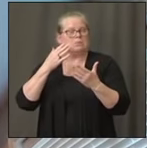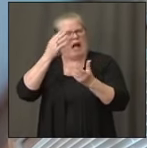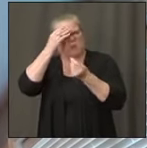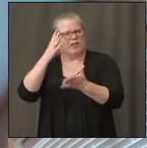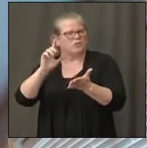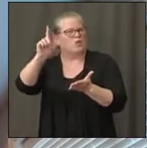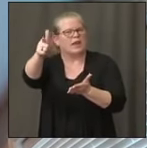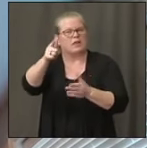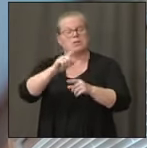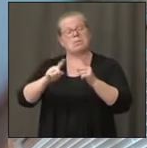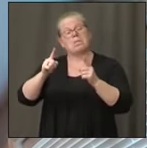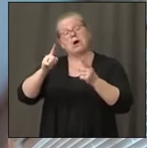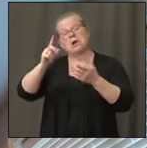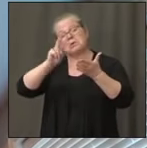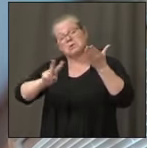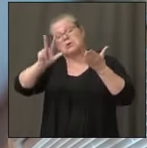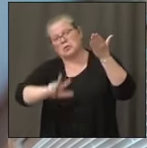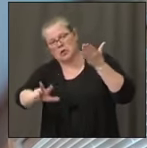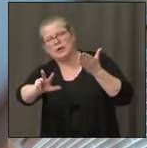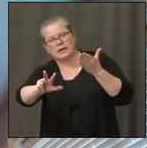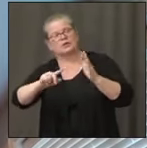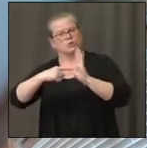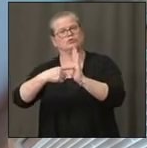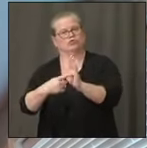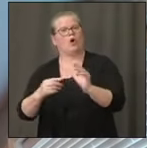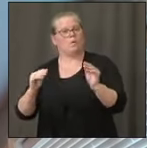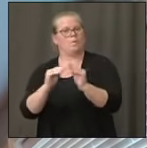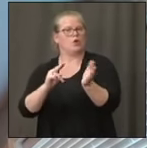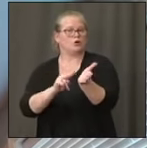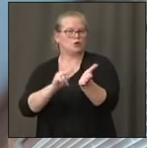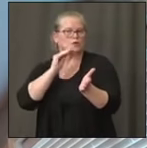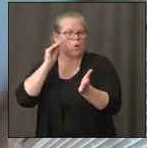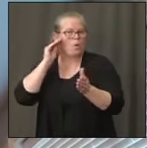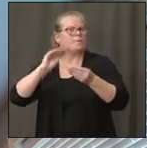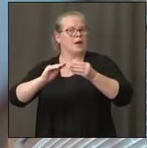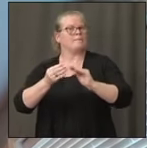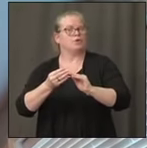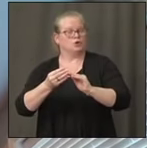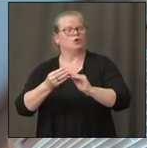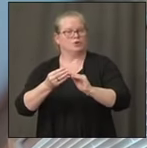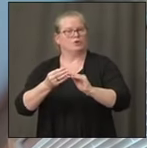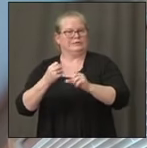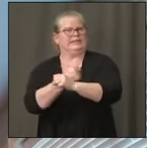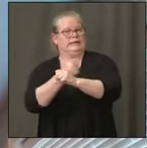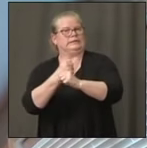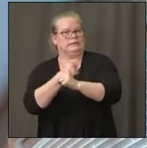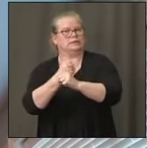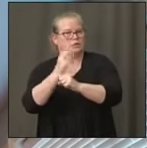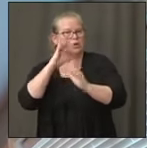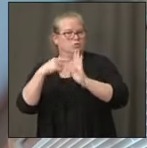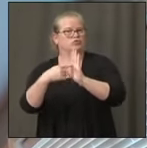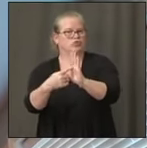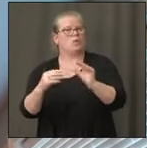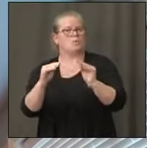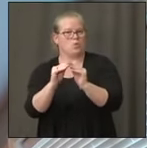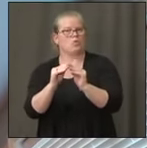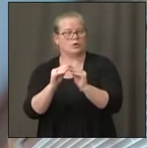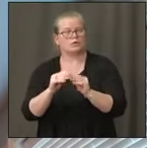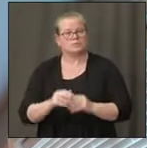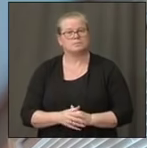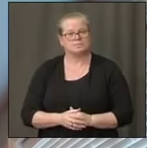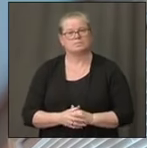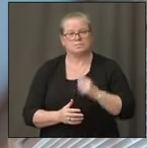so as we switch from the intensity of the pandemic to a more steady state in nursing homes.